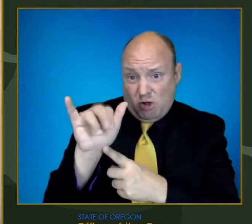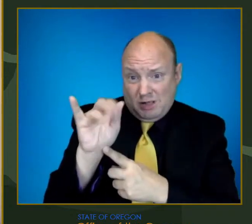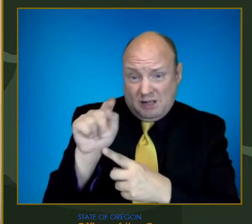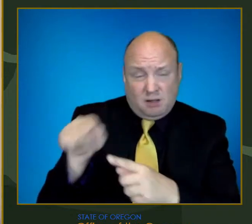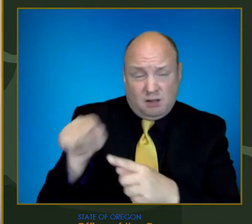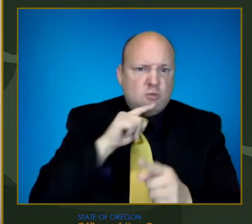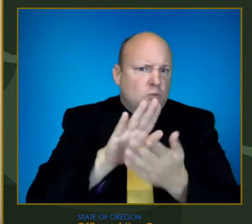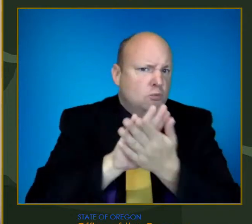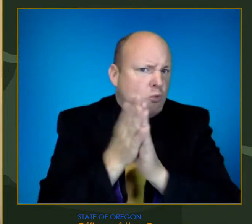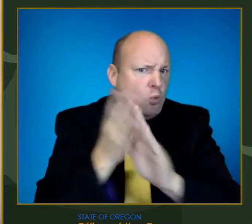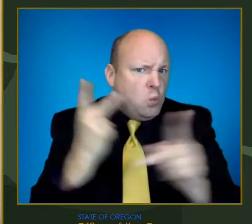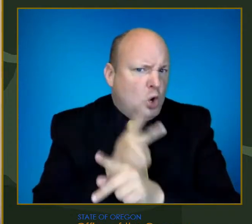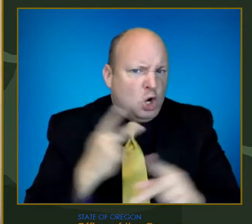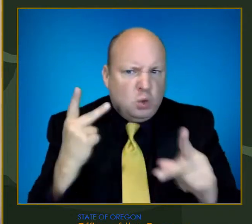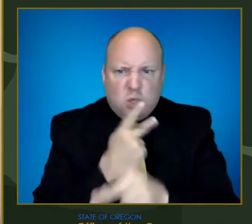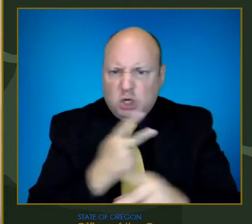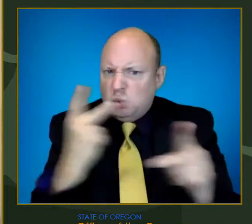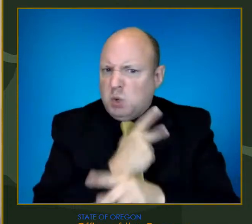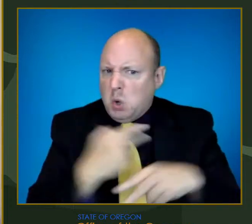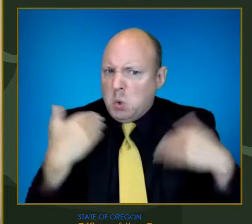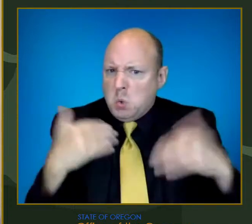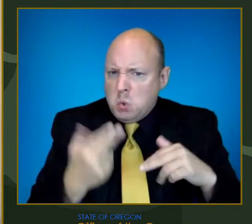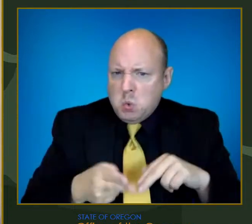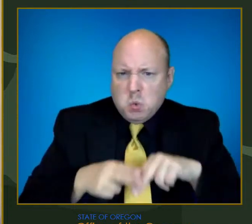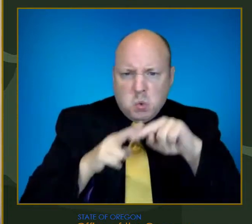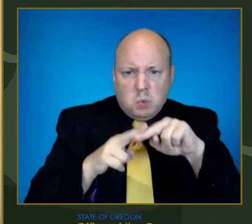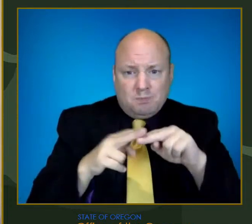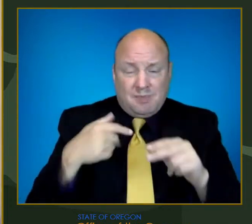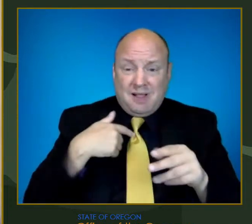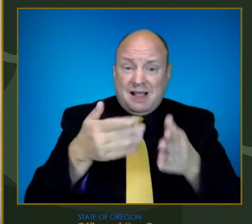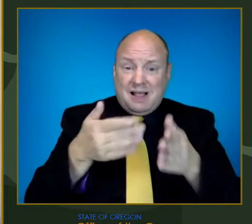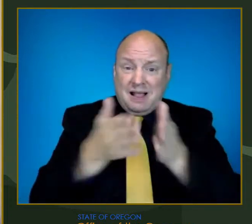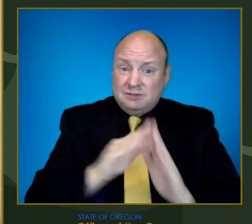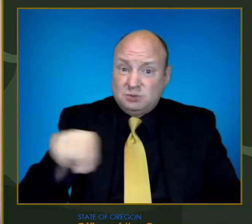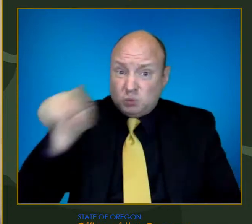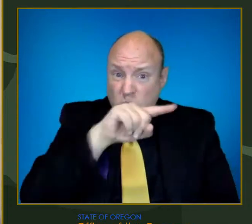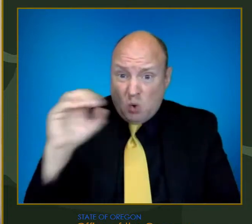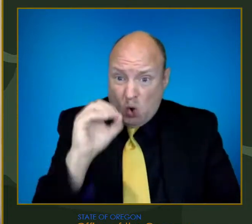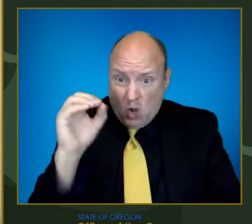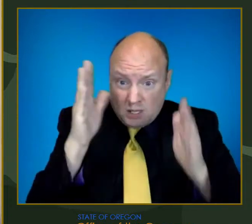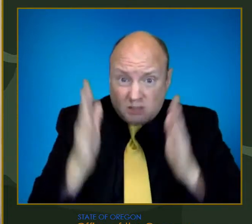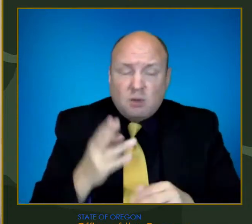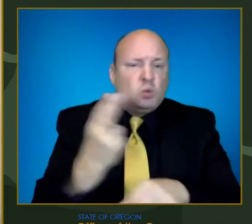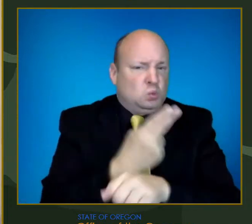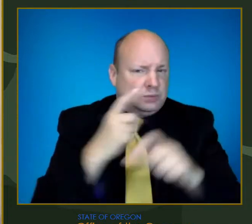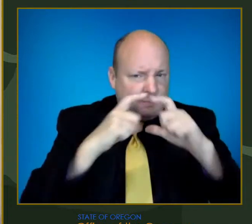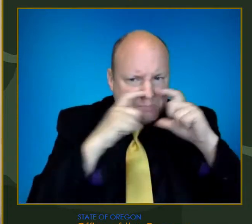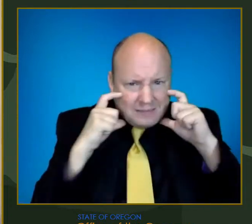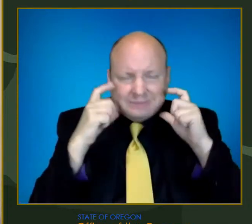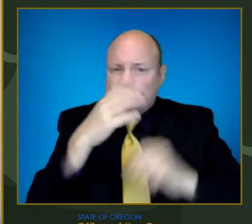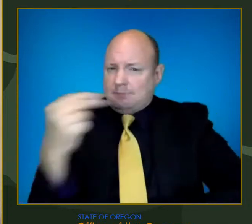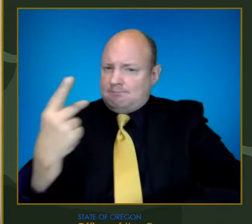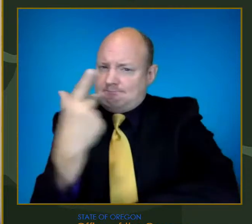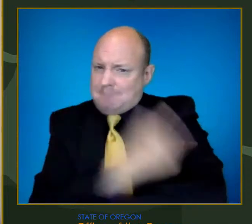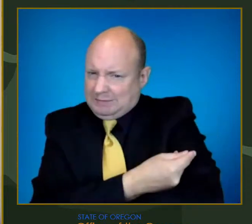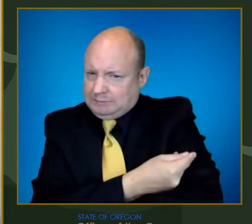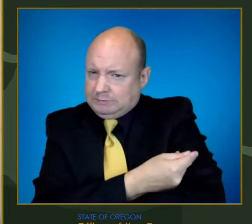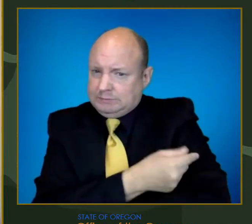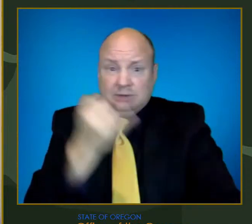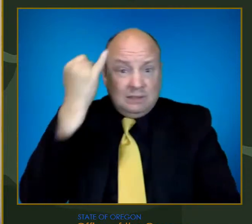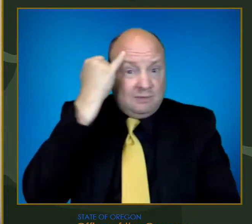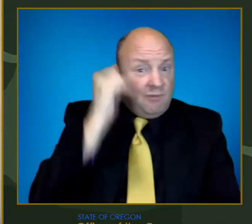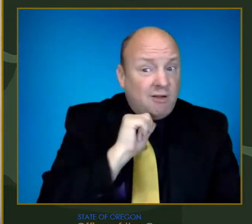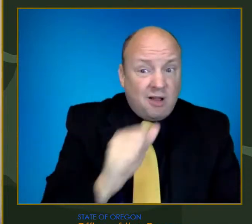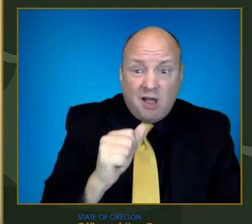weeks to wear masks and get vaccinated, we risk being swamped by the rapidly rising tide of infections in our